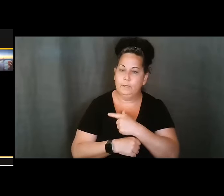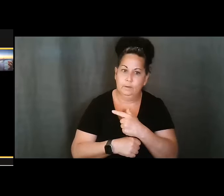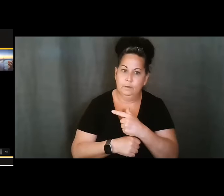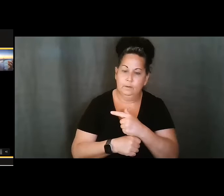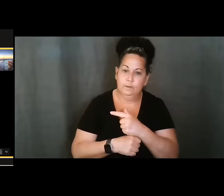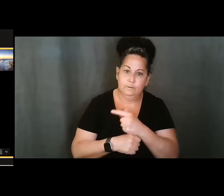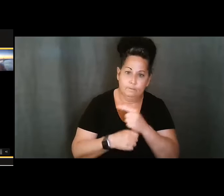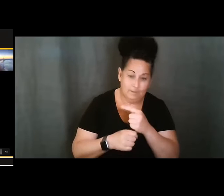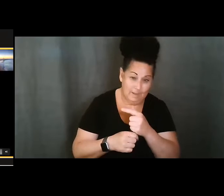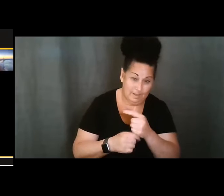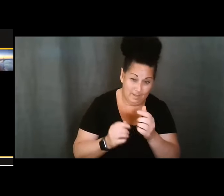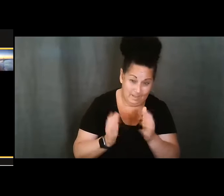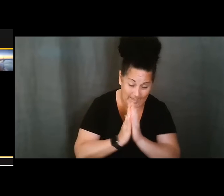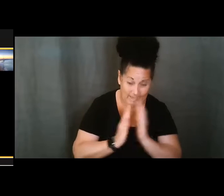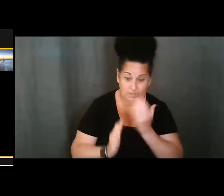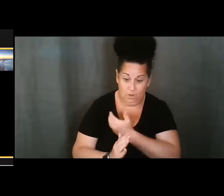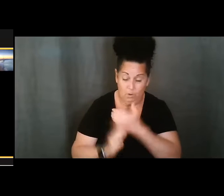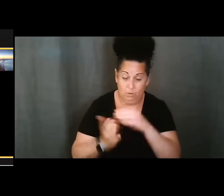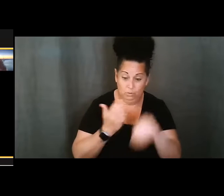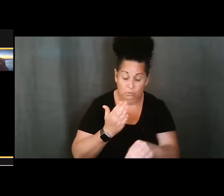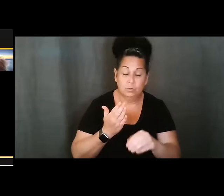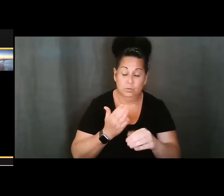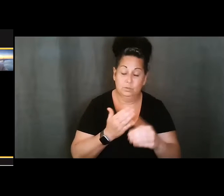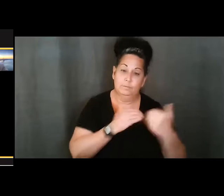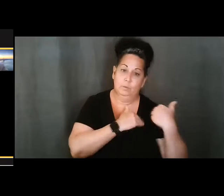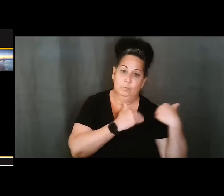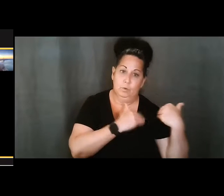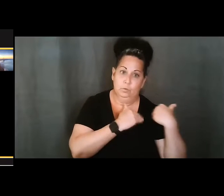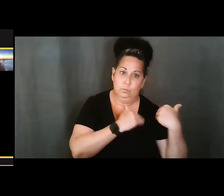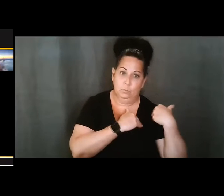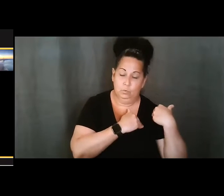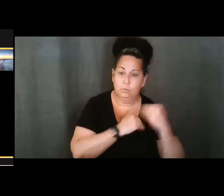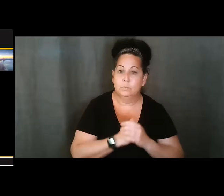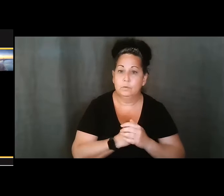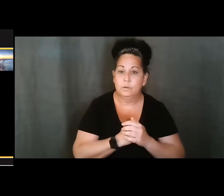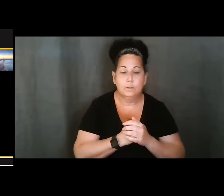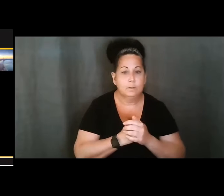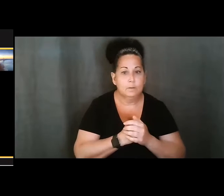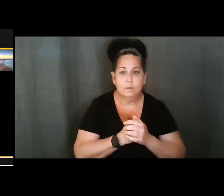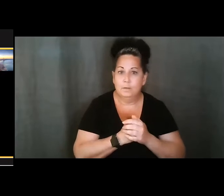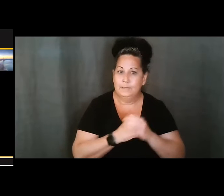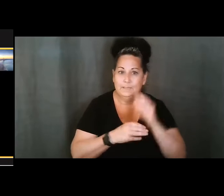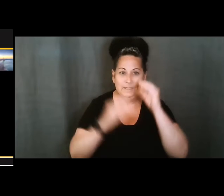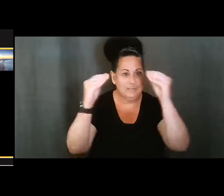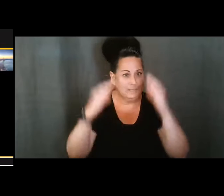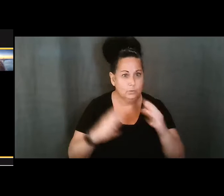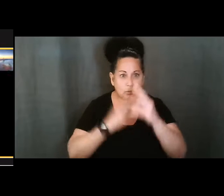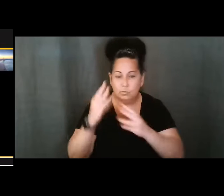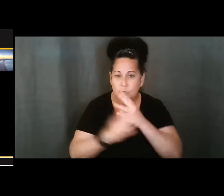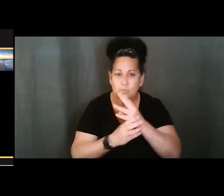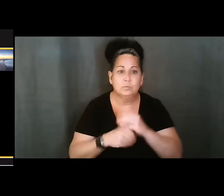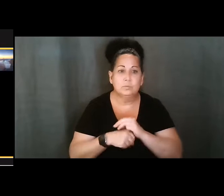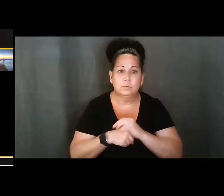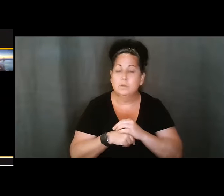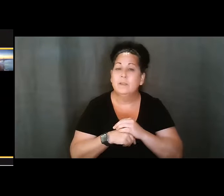Our intention with this Works Incorporated is to help you work. Is to help the teachers work, help the administration work. And if